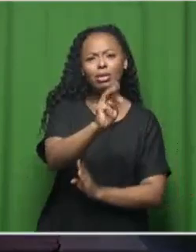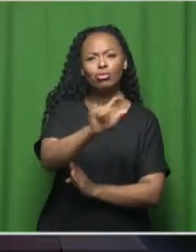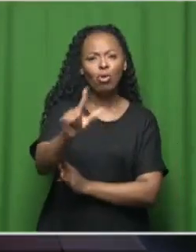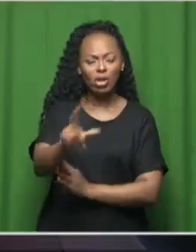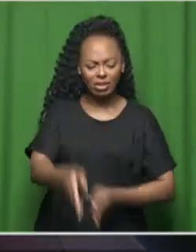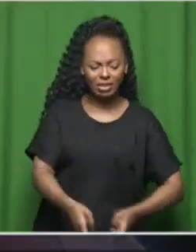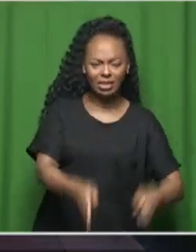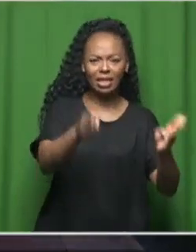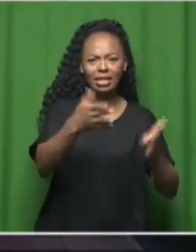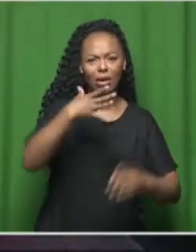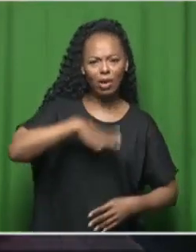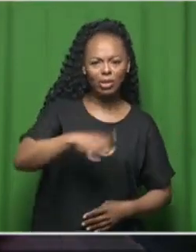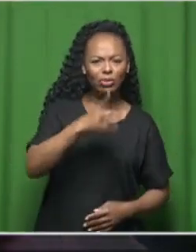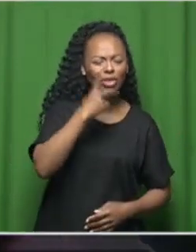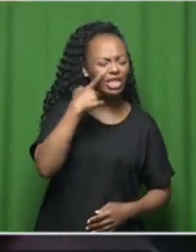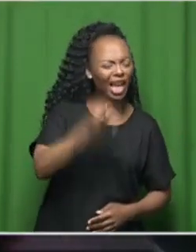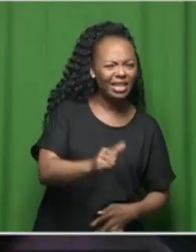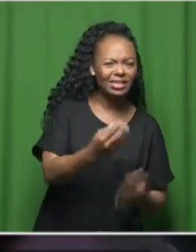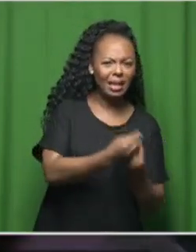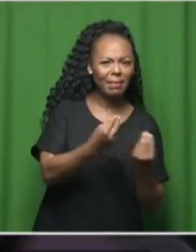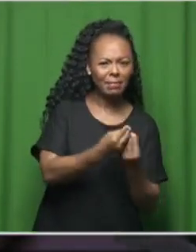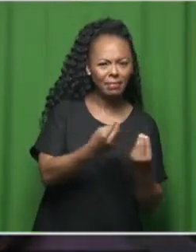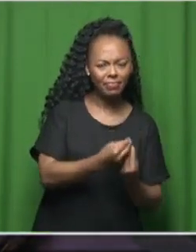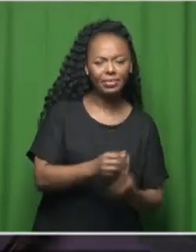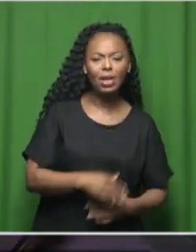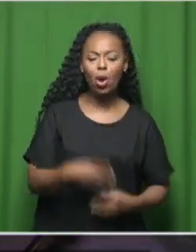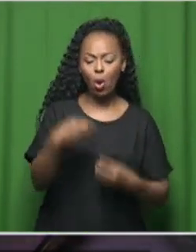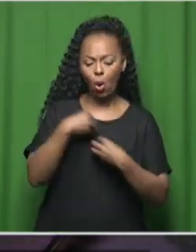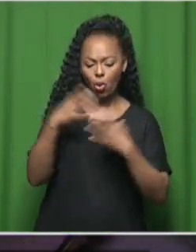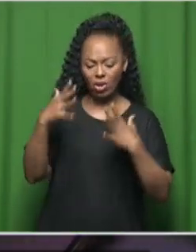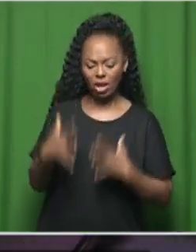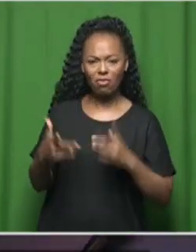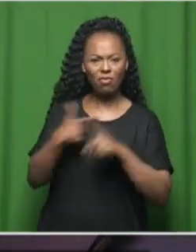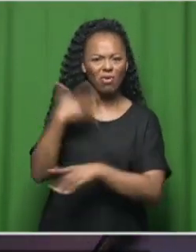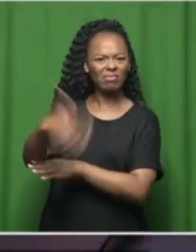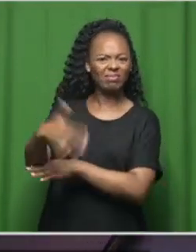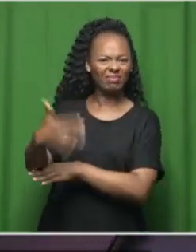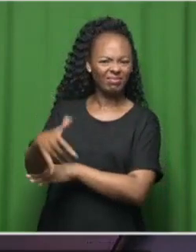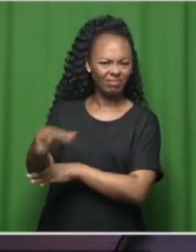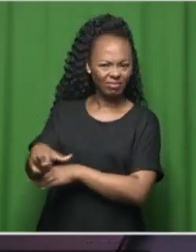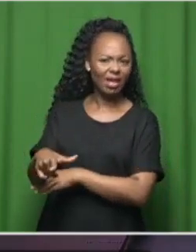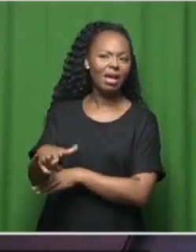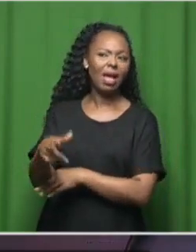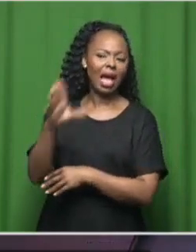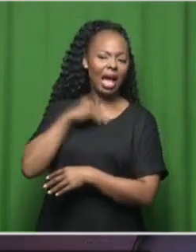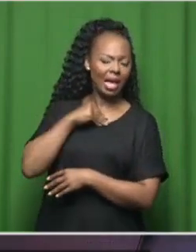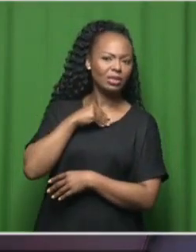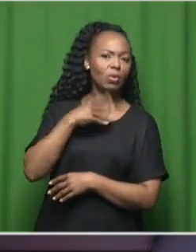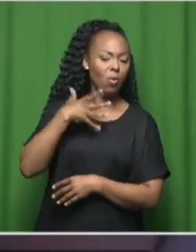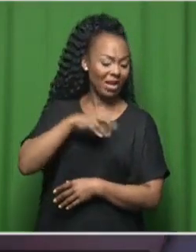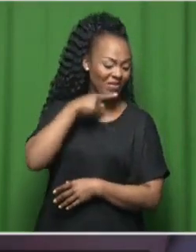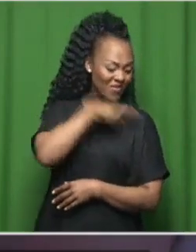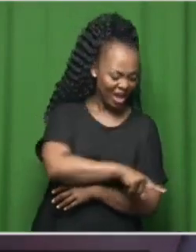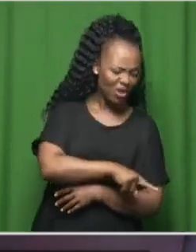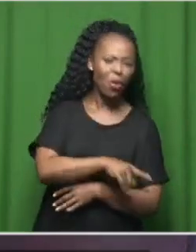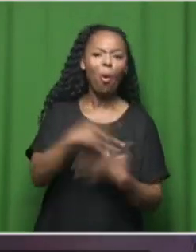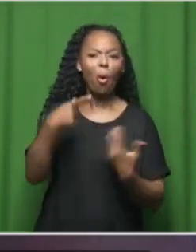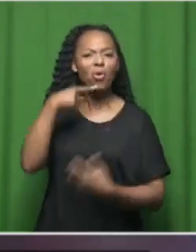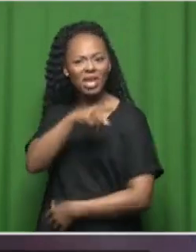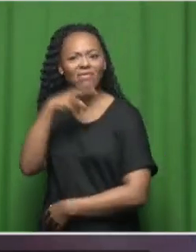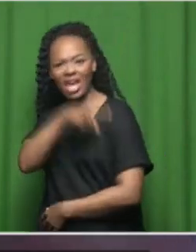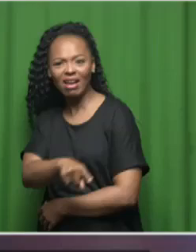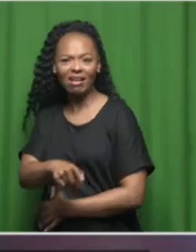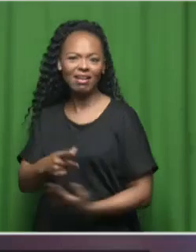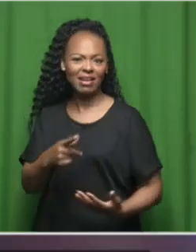price of certain elements, and then the owner, who is of foreign national, asked me, do you want it fake or fake? Oh,